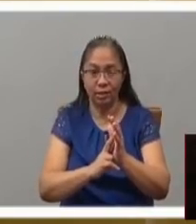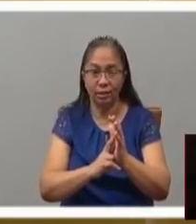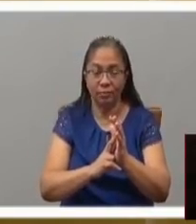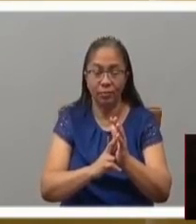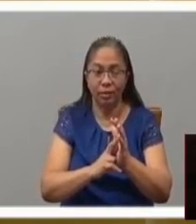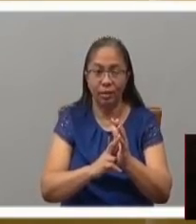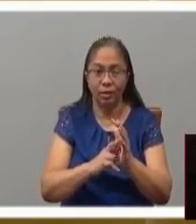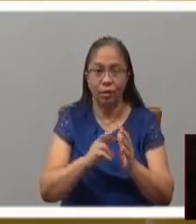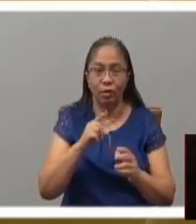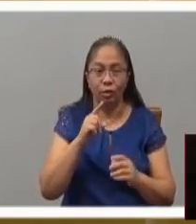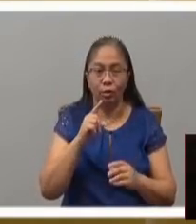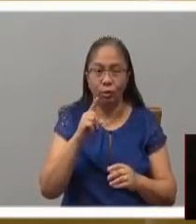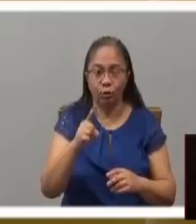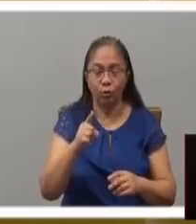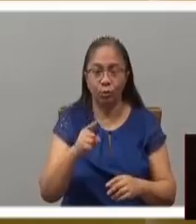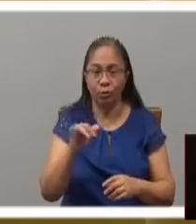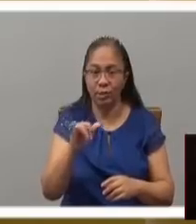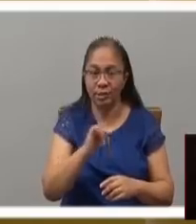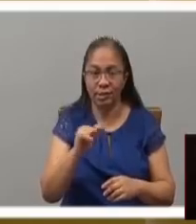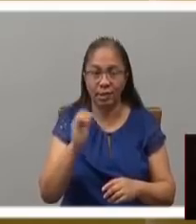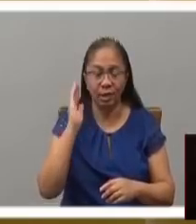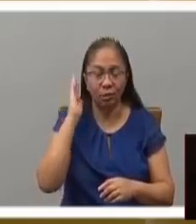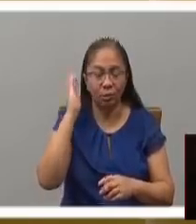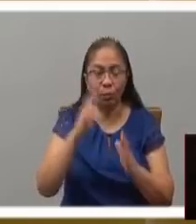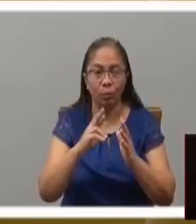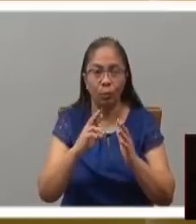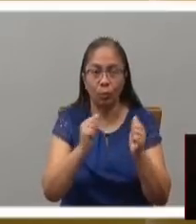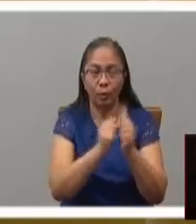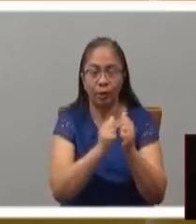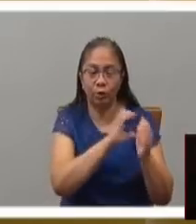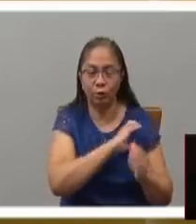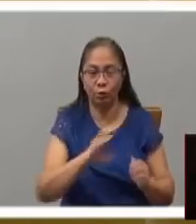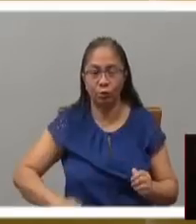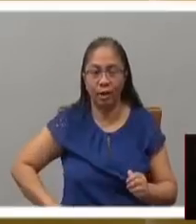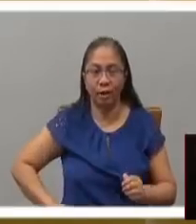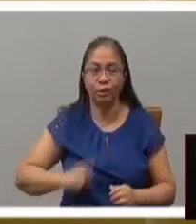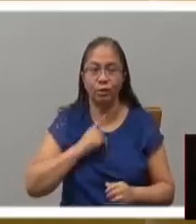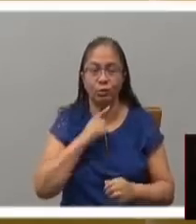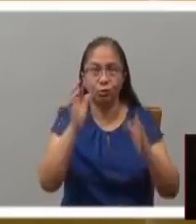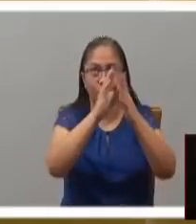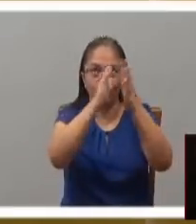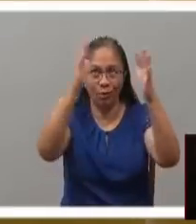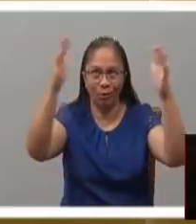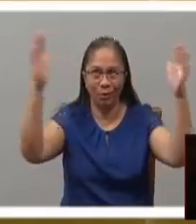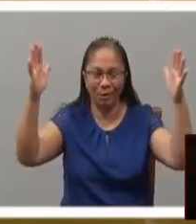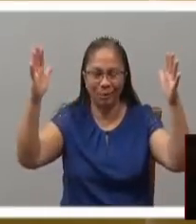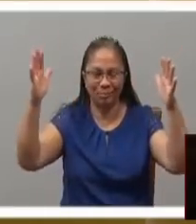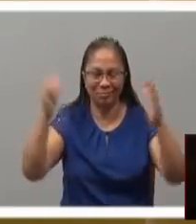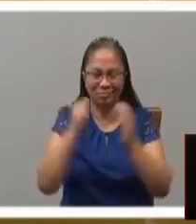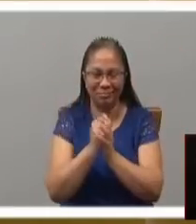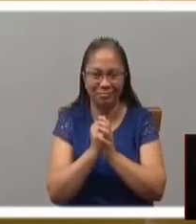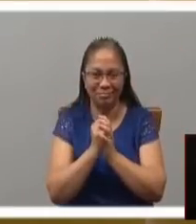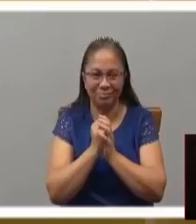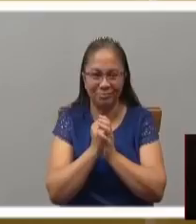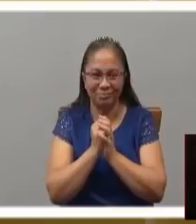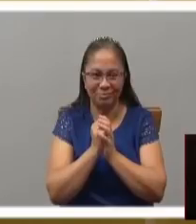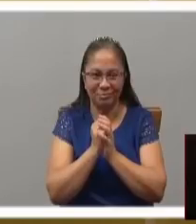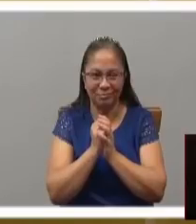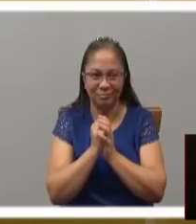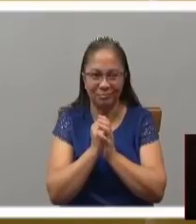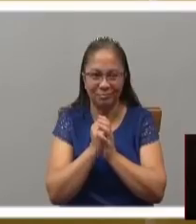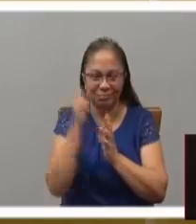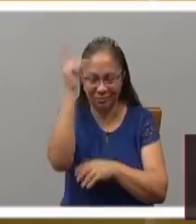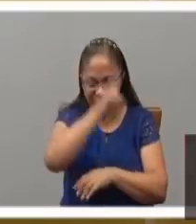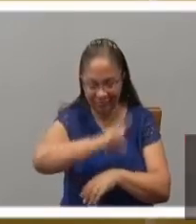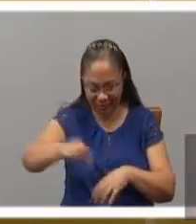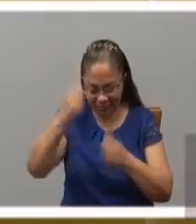life, you too will be revealed in all your glory with him. The